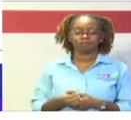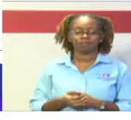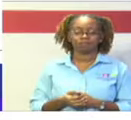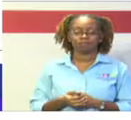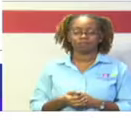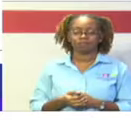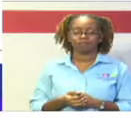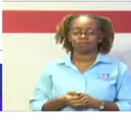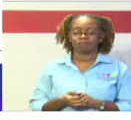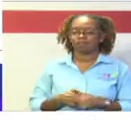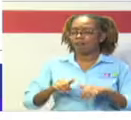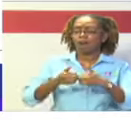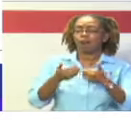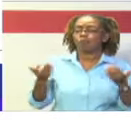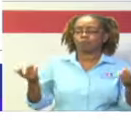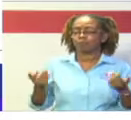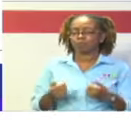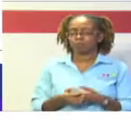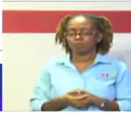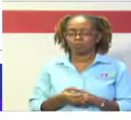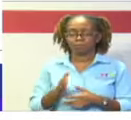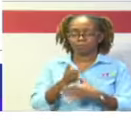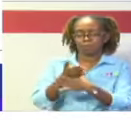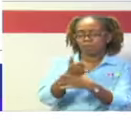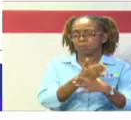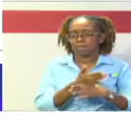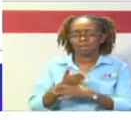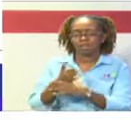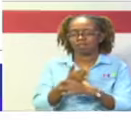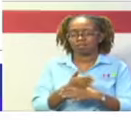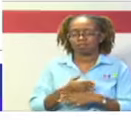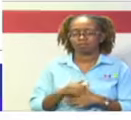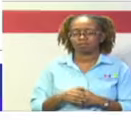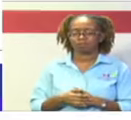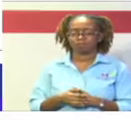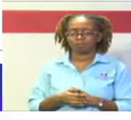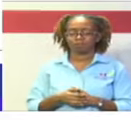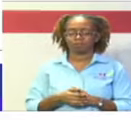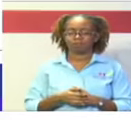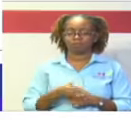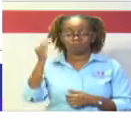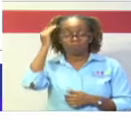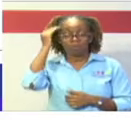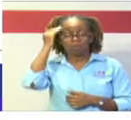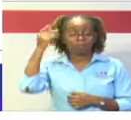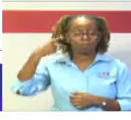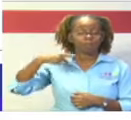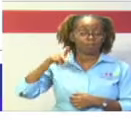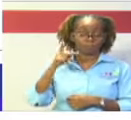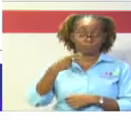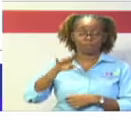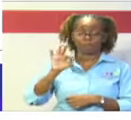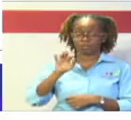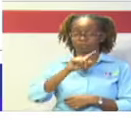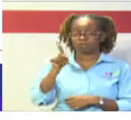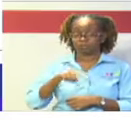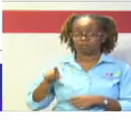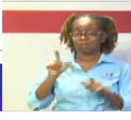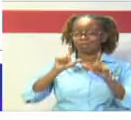going, given that the Pfizer is due to expire soon? And also, are there discussions